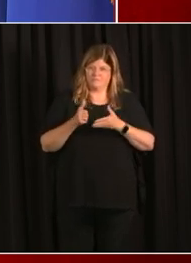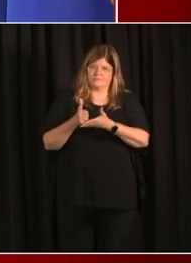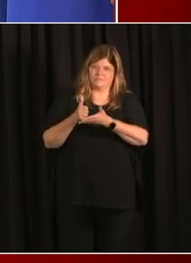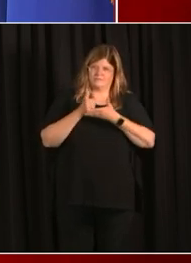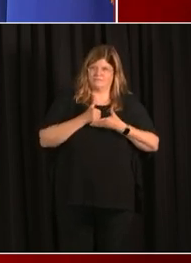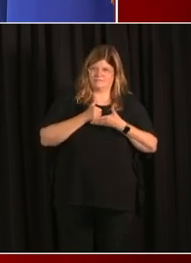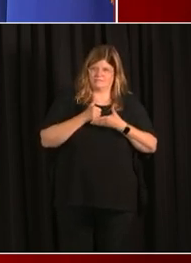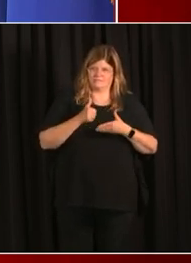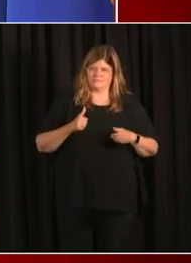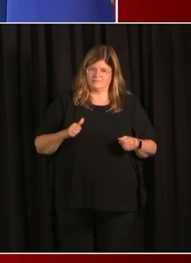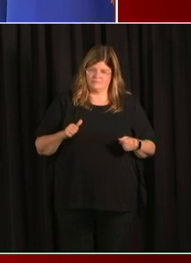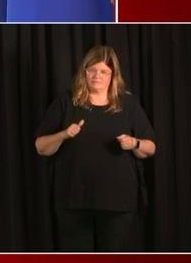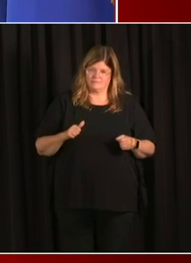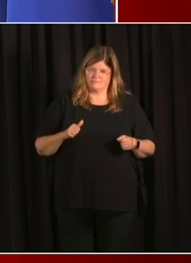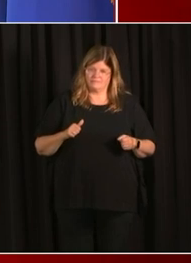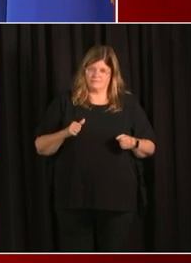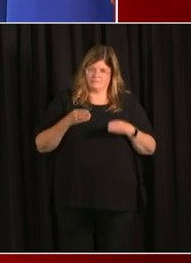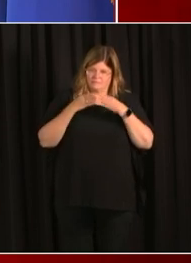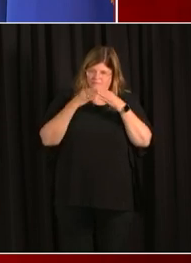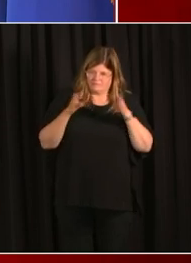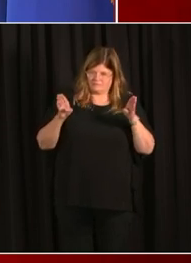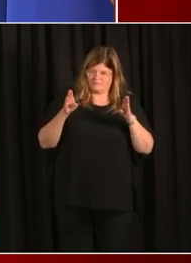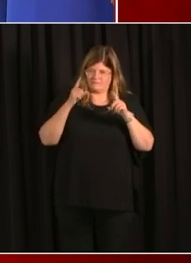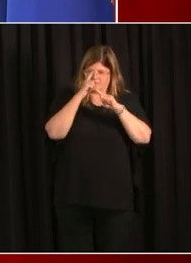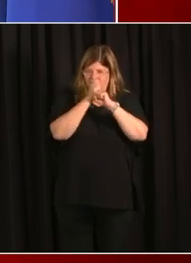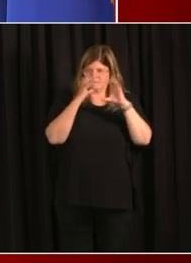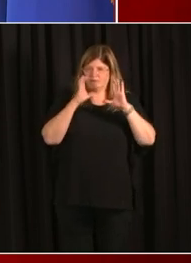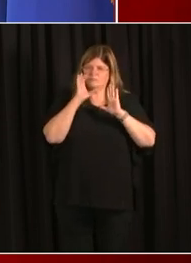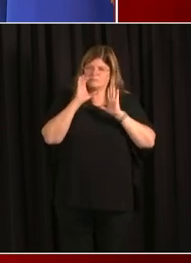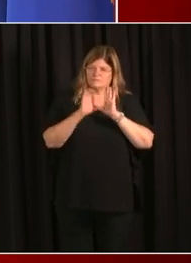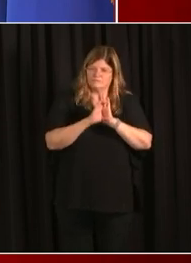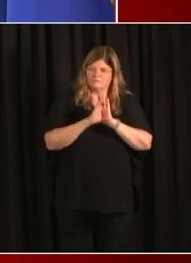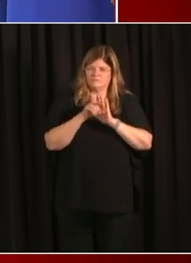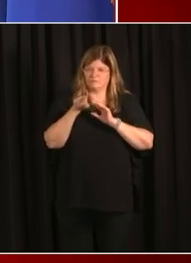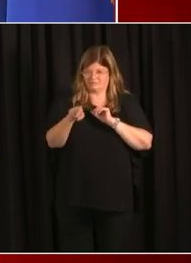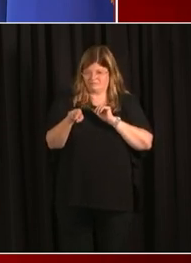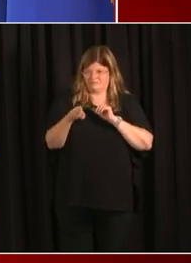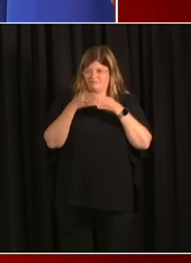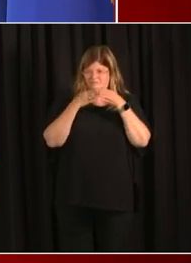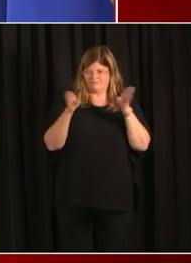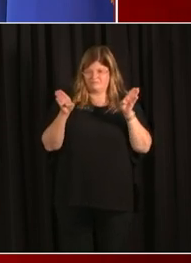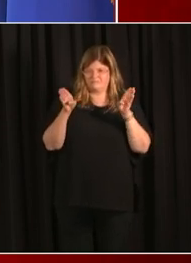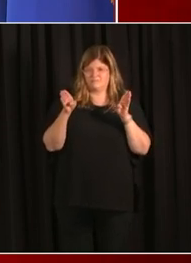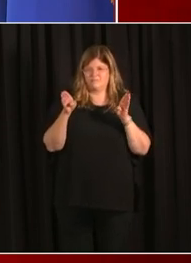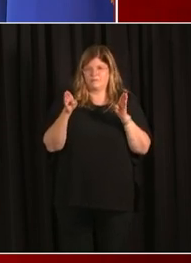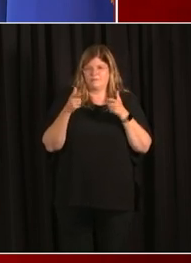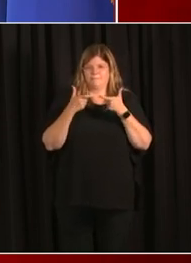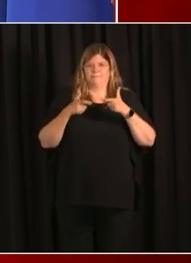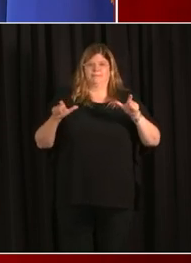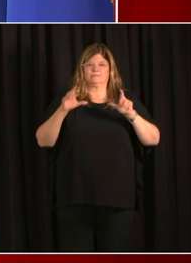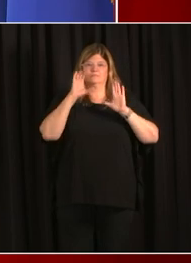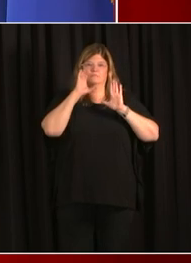broader picture that we're making public, so the public has clarity around the broader picture that we're painting.